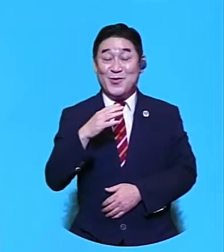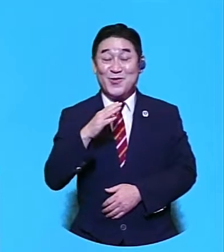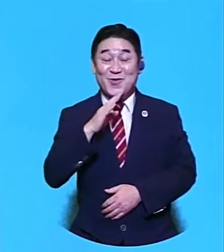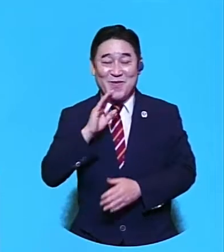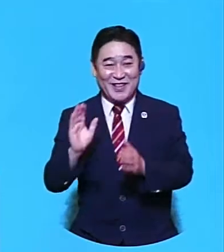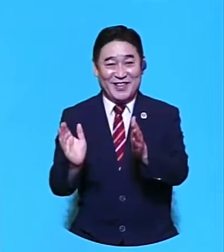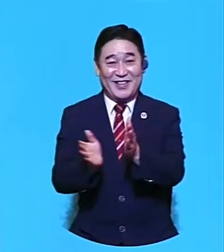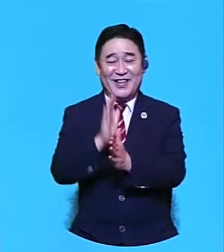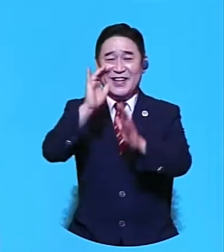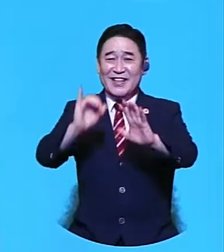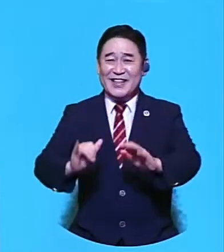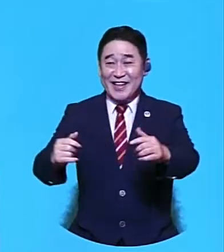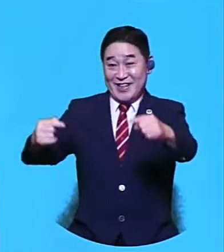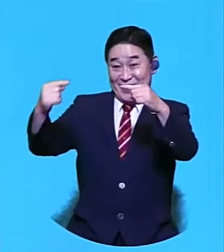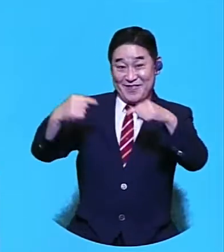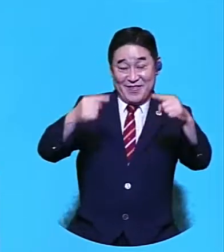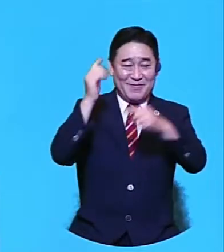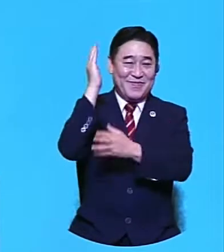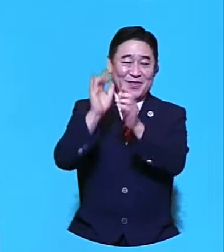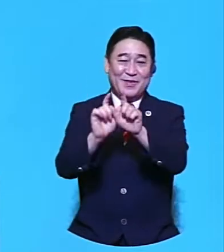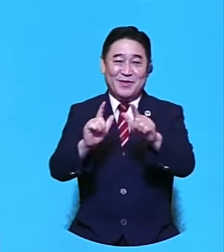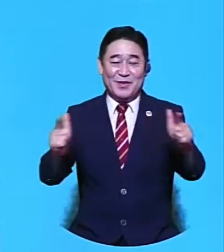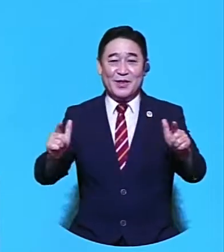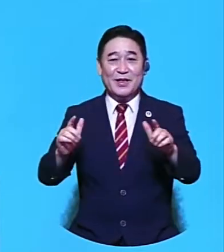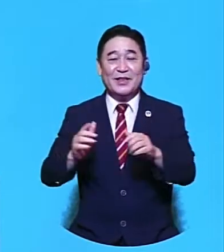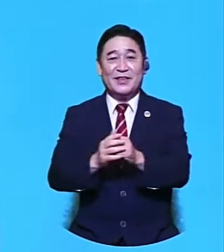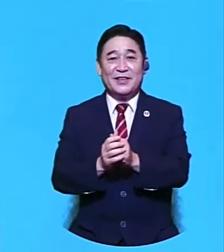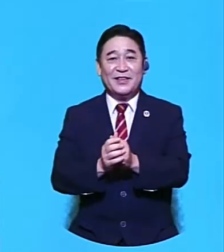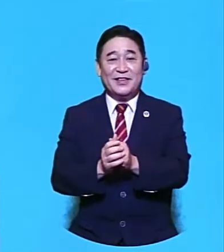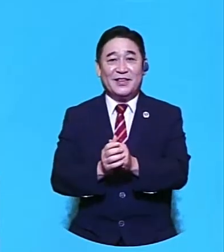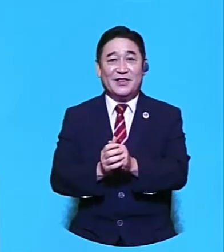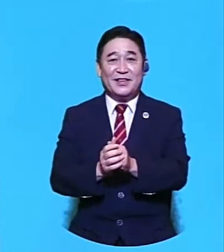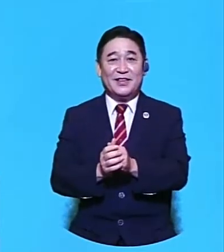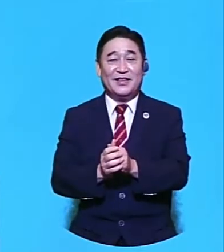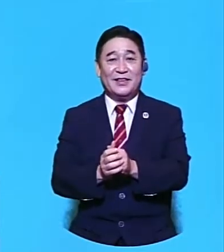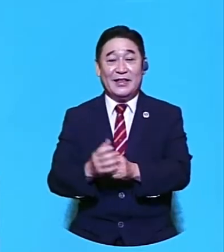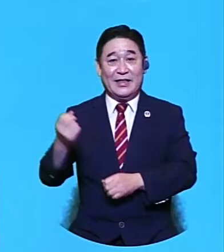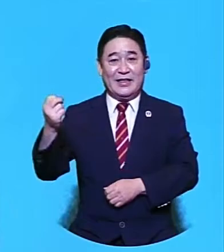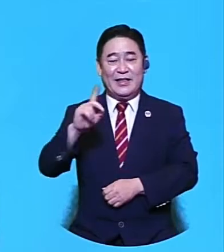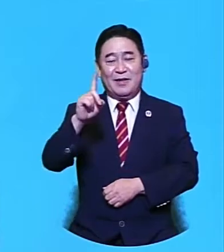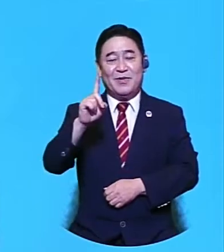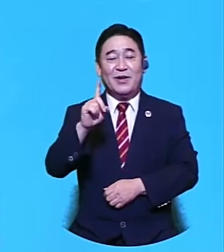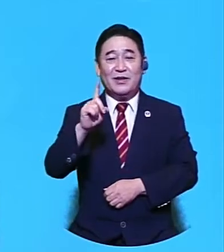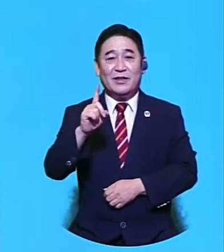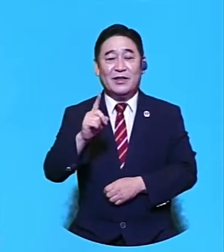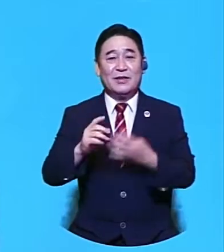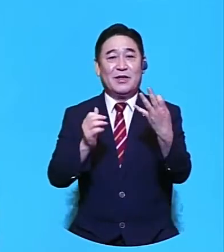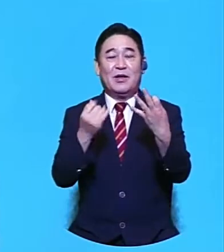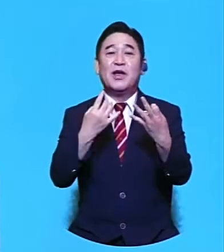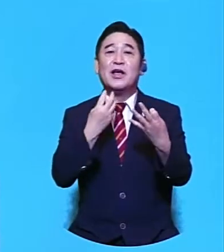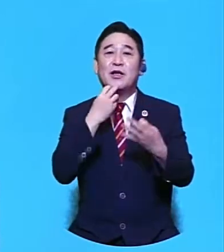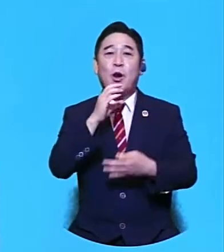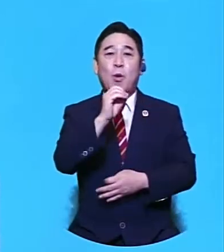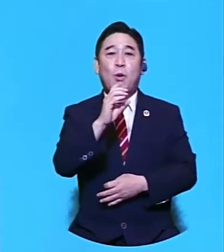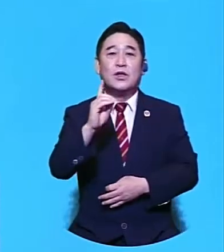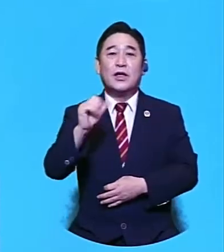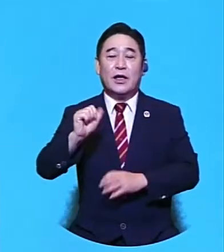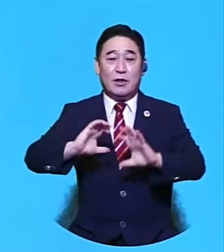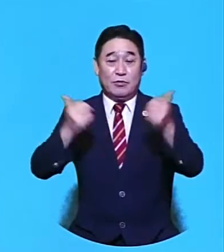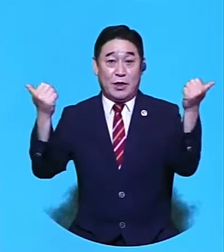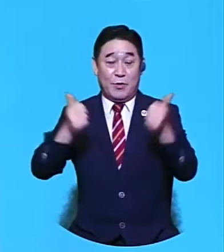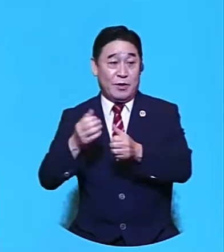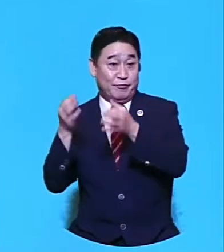world. And I thank the organizer, Koika, and especially